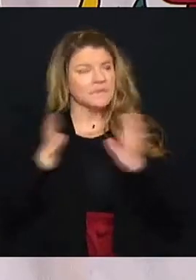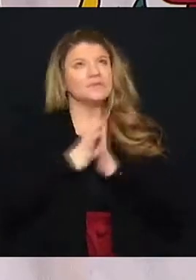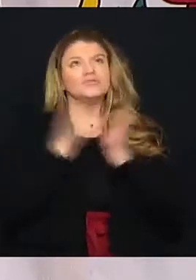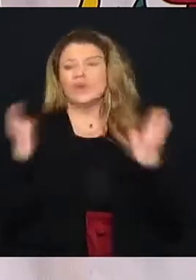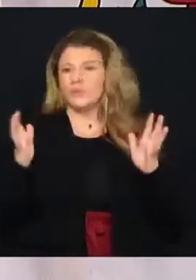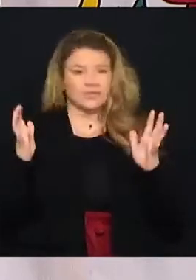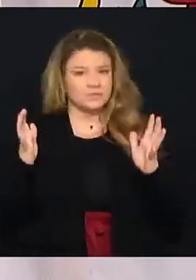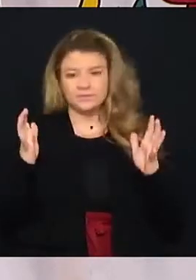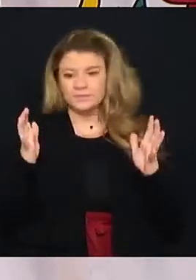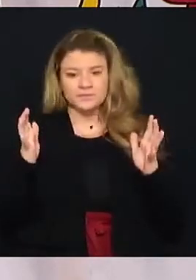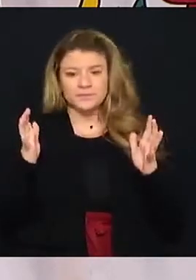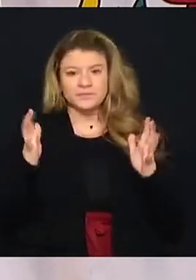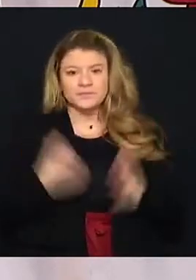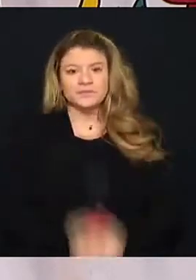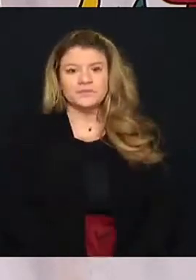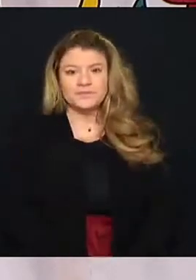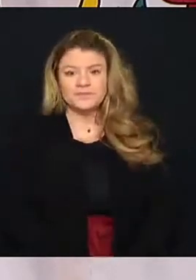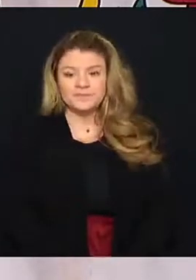much.